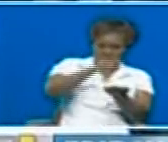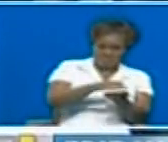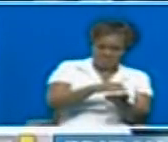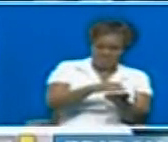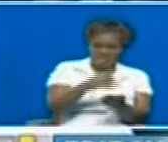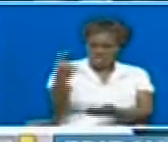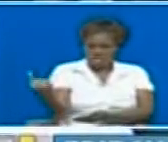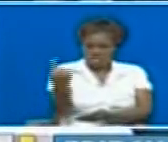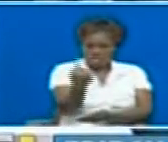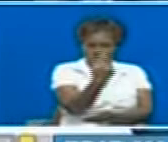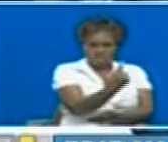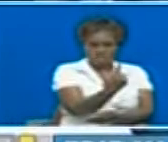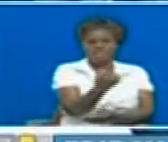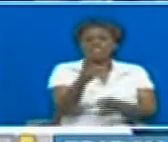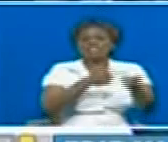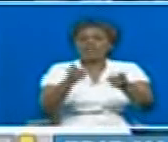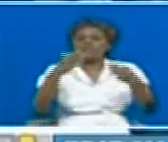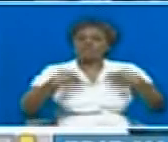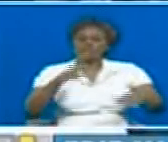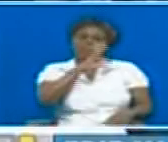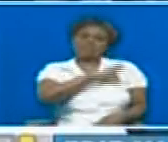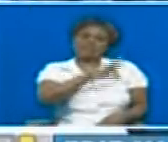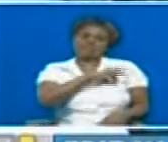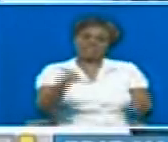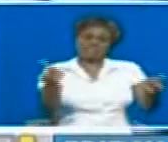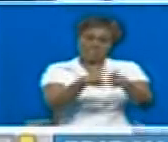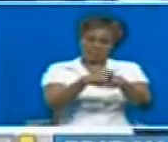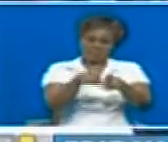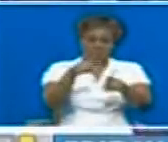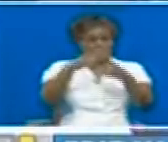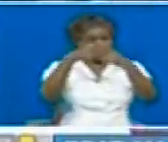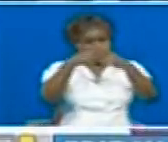kila hata wasafiri watafaidika.